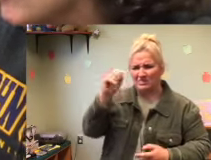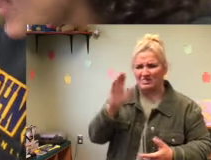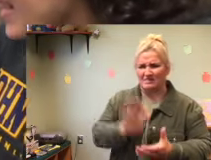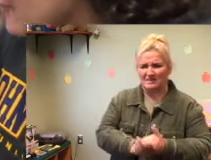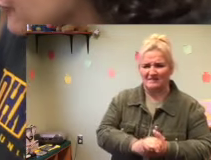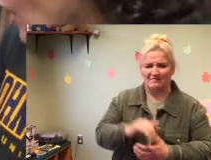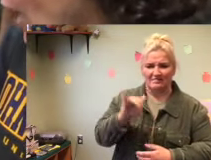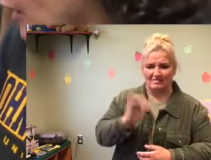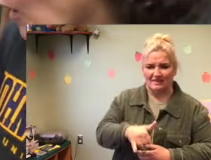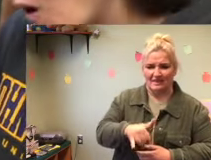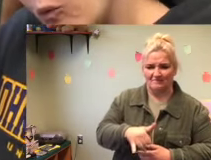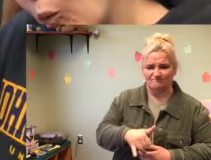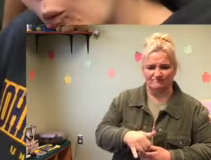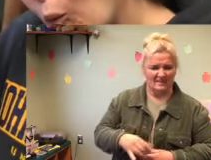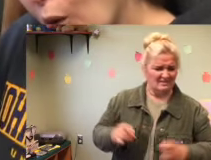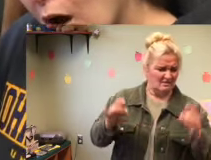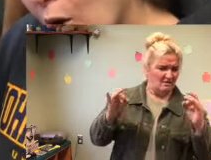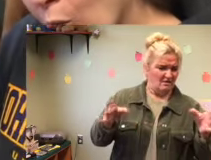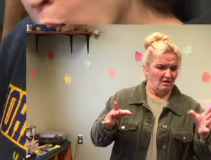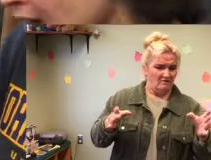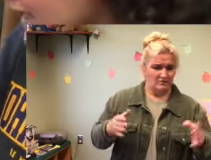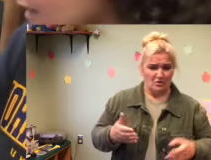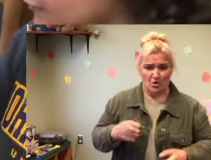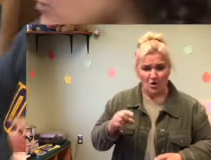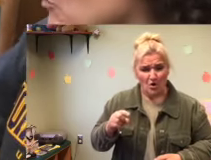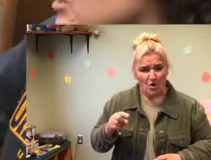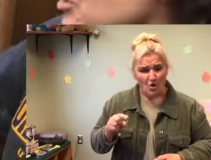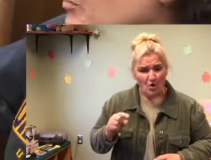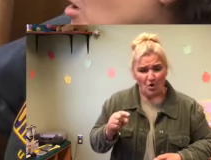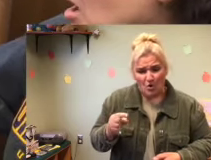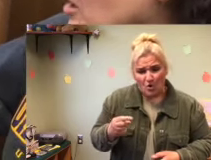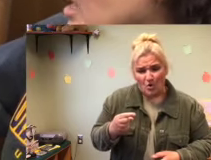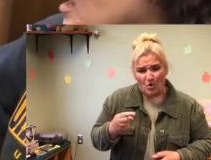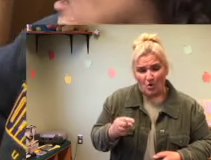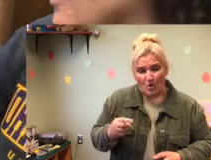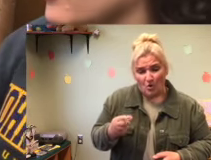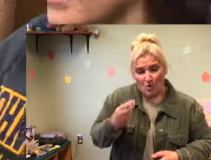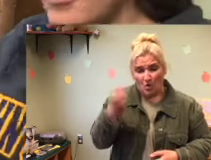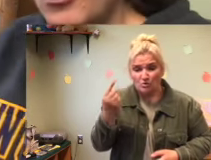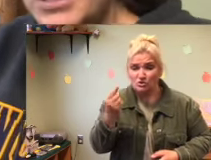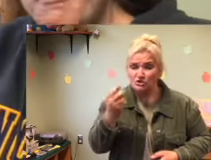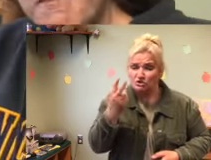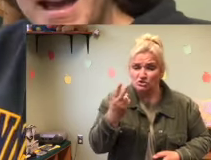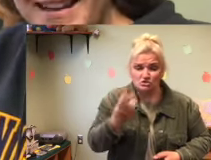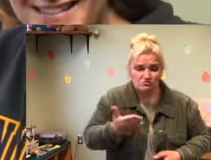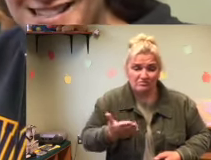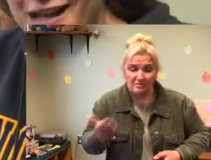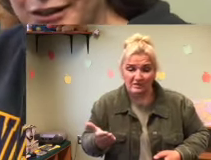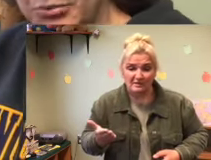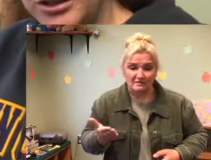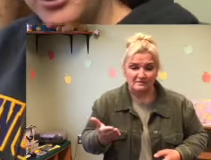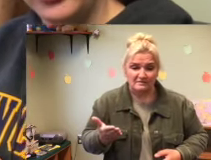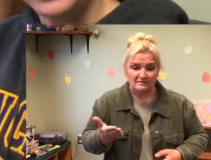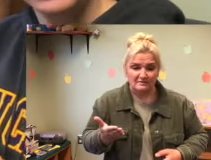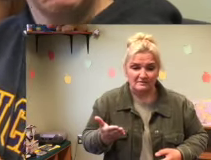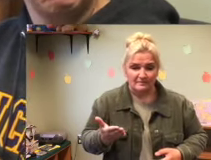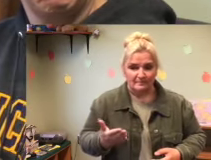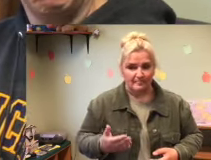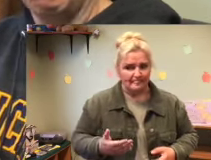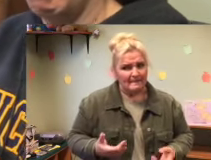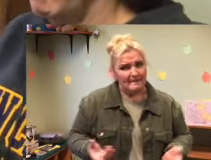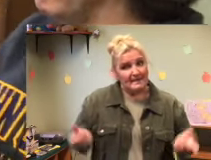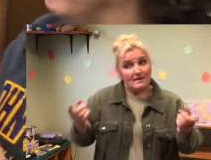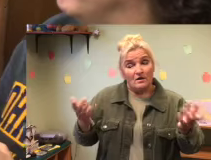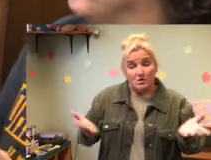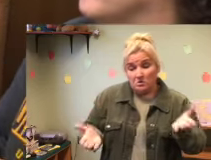And then I thought, oh, what if we went to the park and there was a man selling balloons.